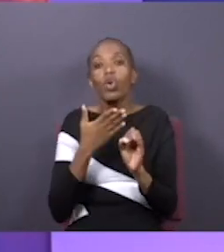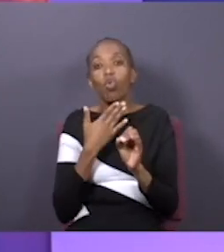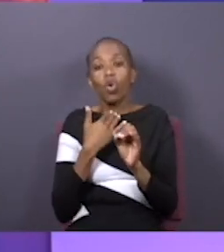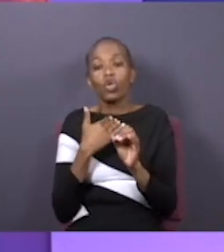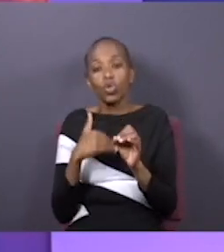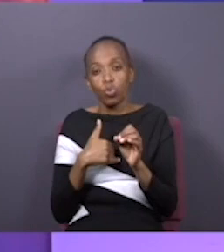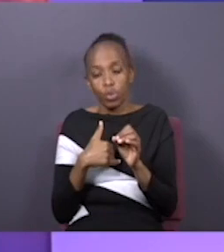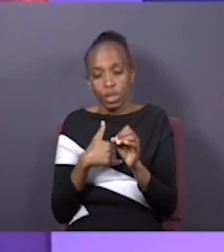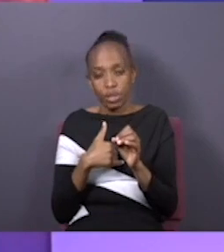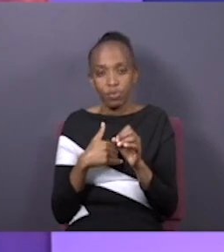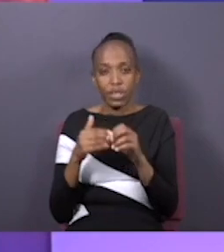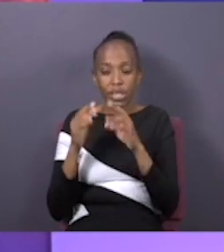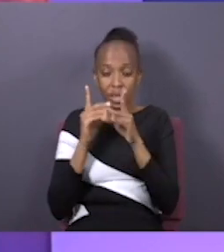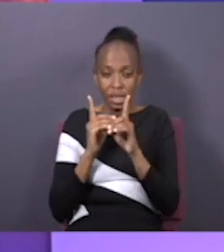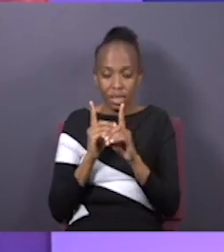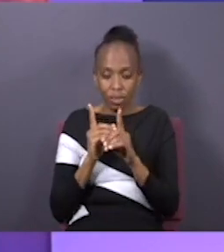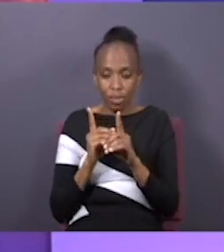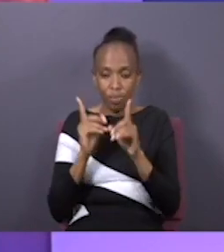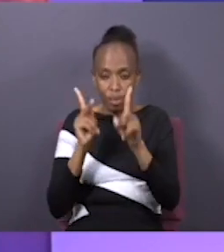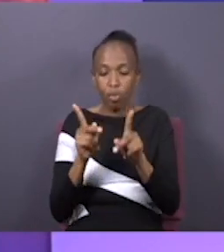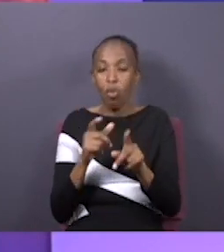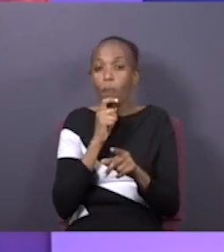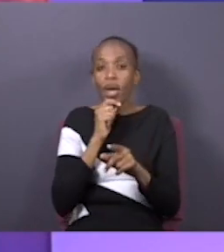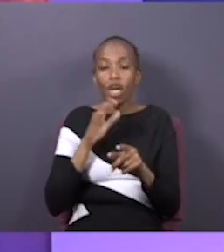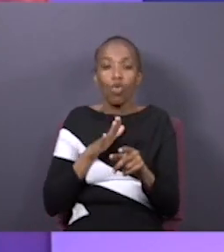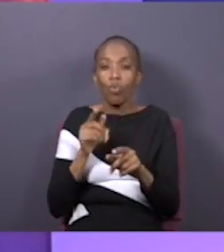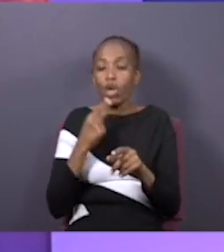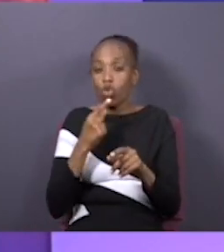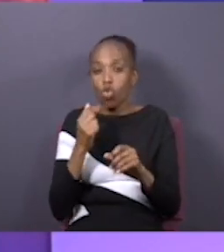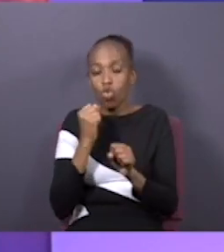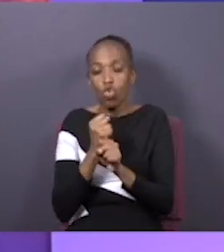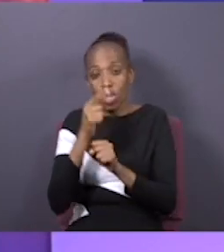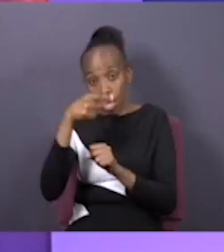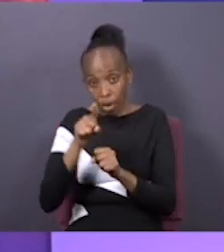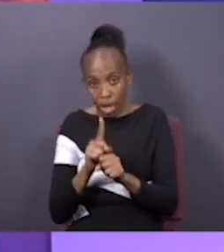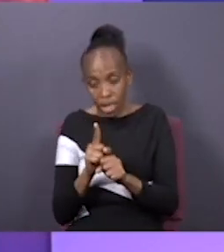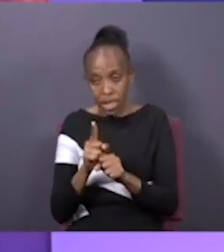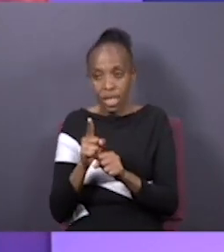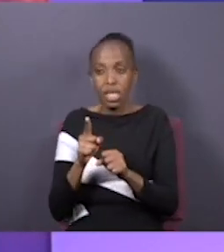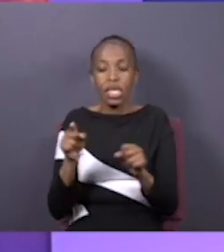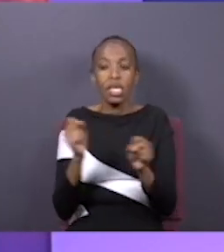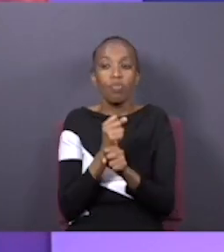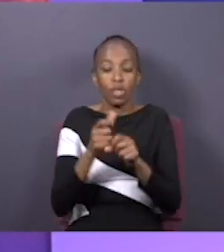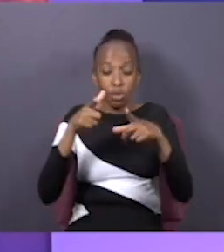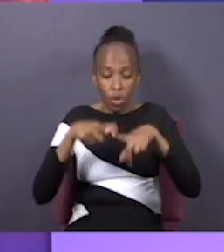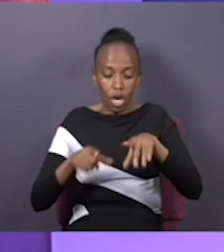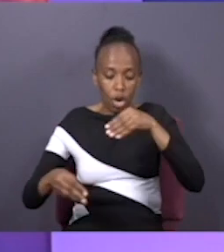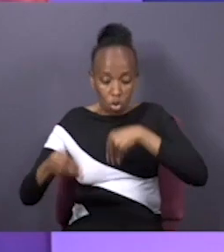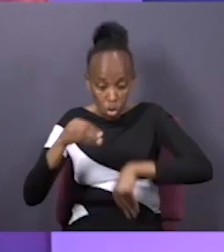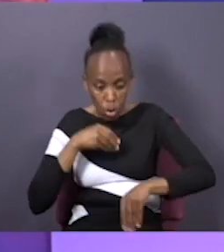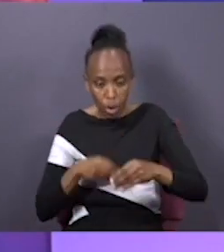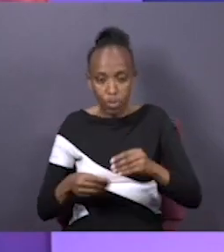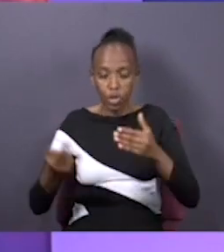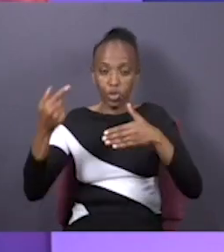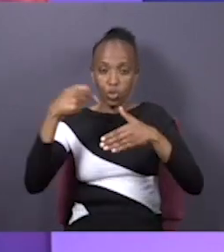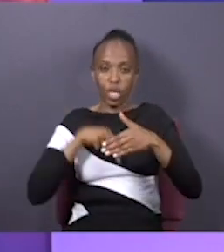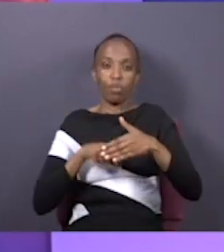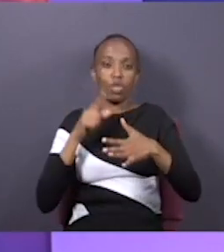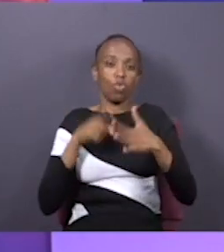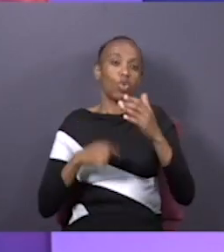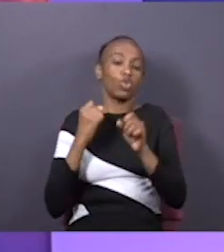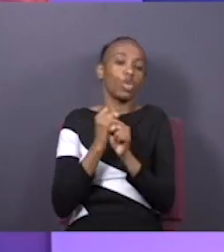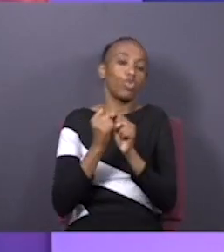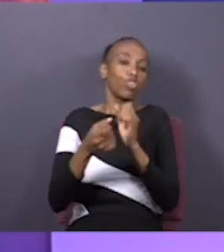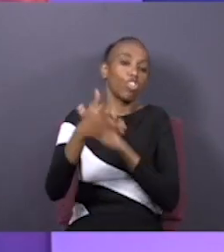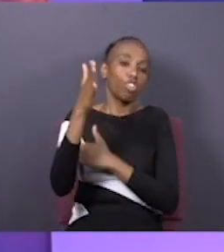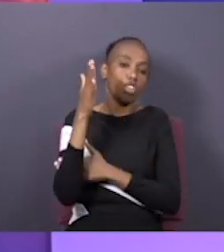to be disciplined people, men and women that are given to doing what is right. We will not allow corruption to come into what we are